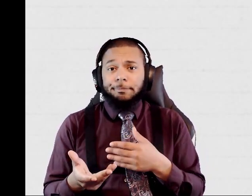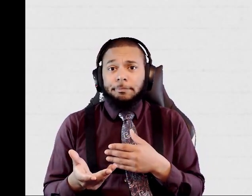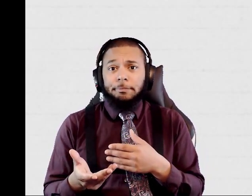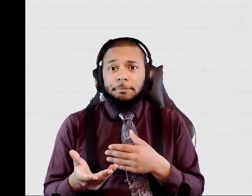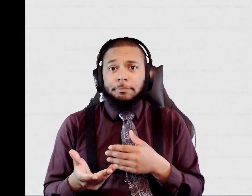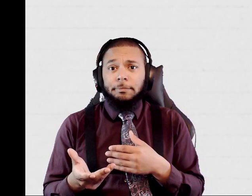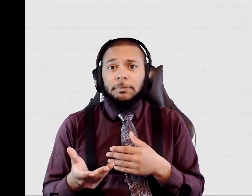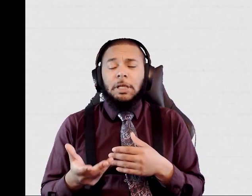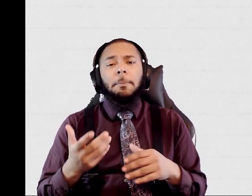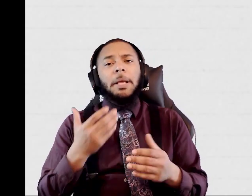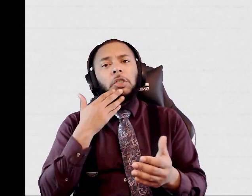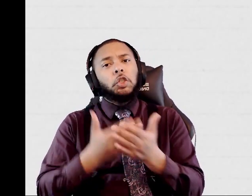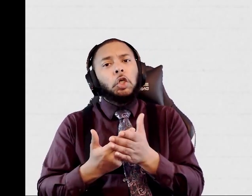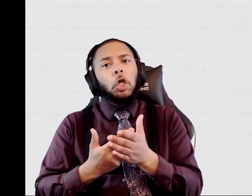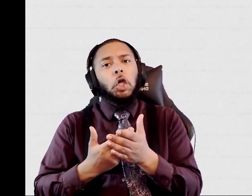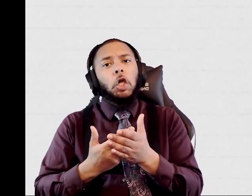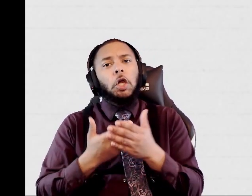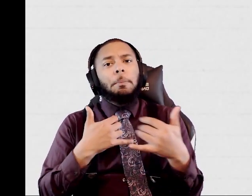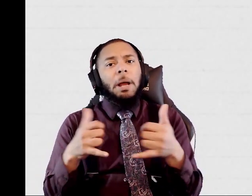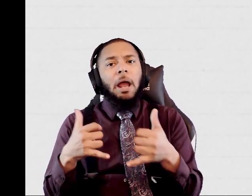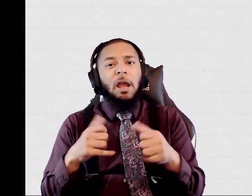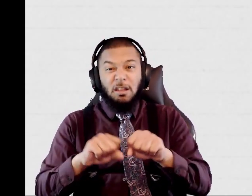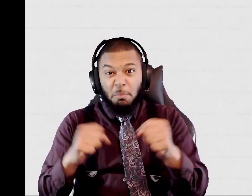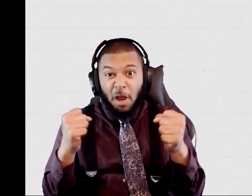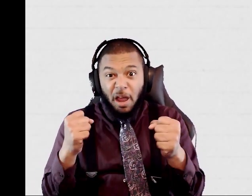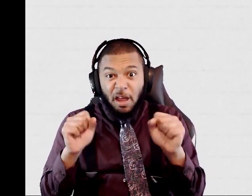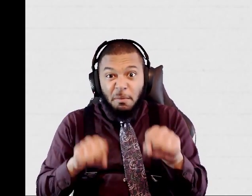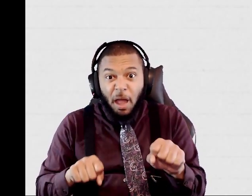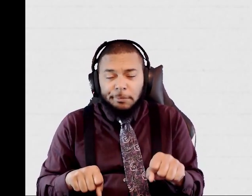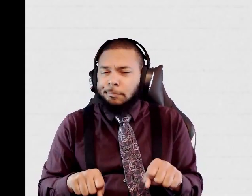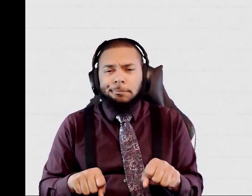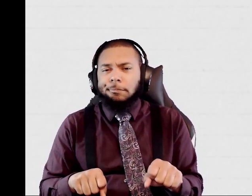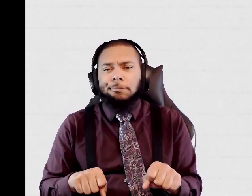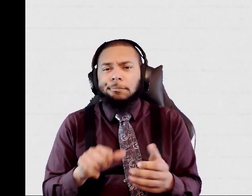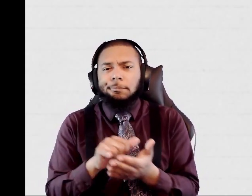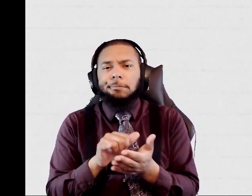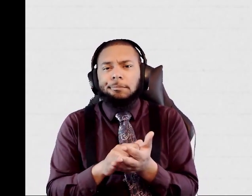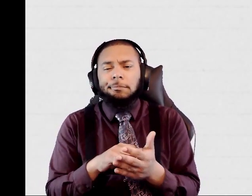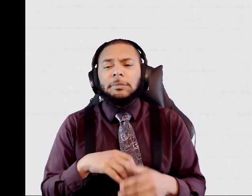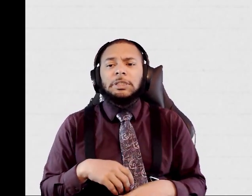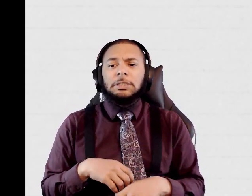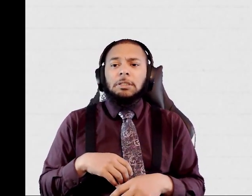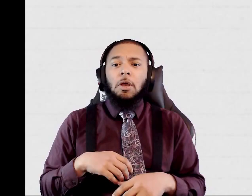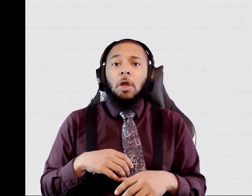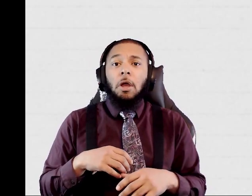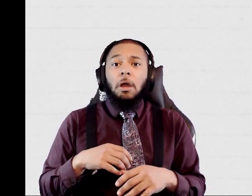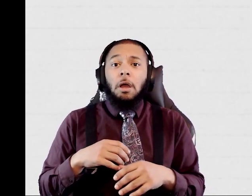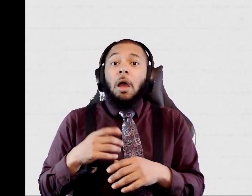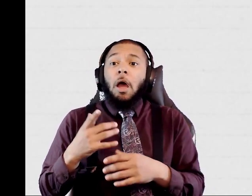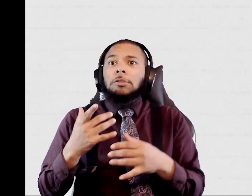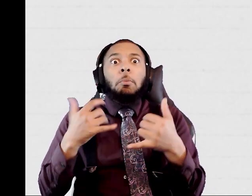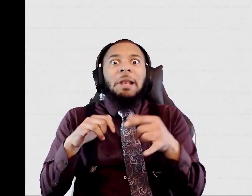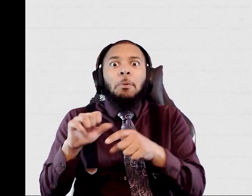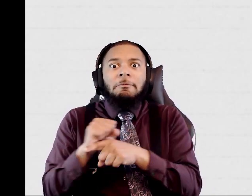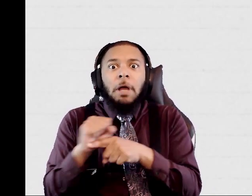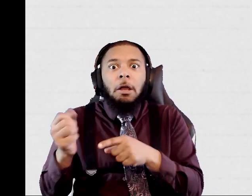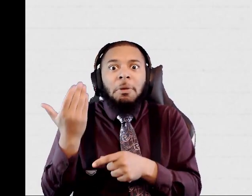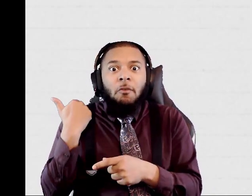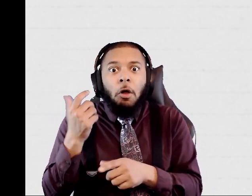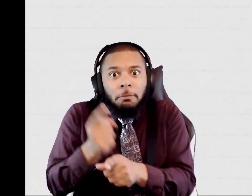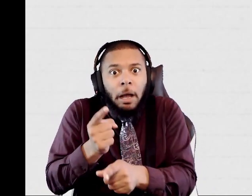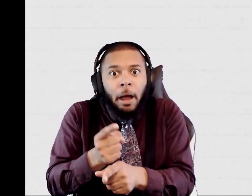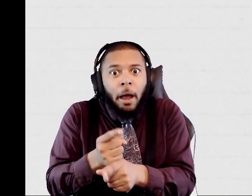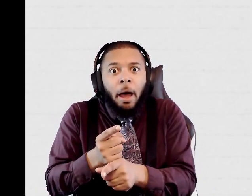just play around. You're not going to break anything. So we played with some functions. For example, I might want to change